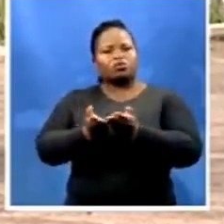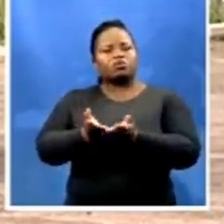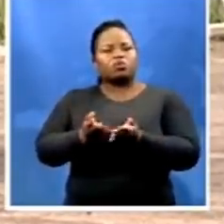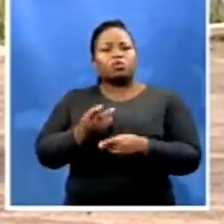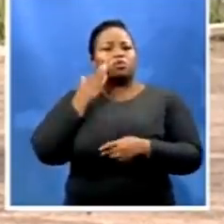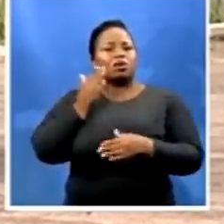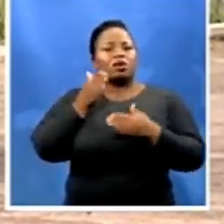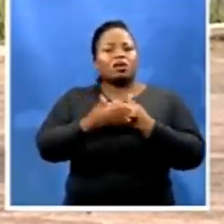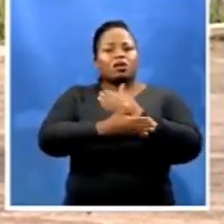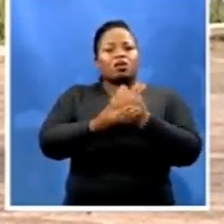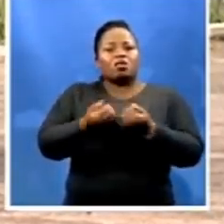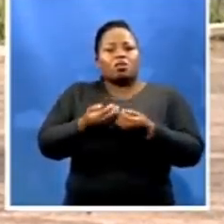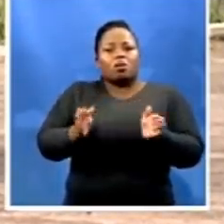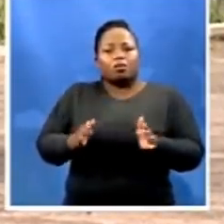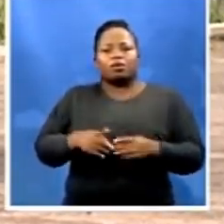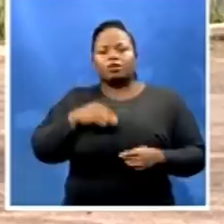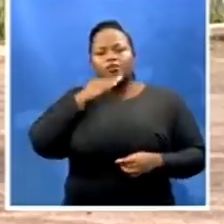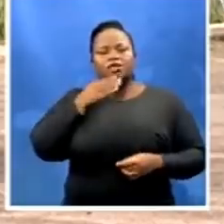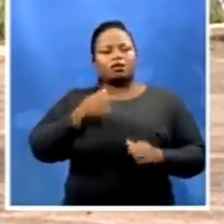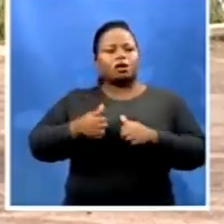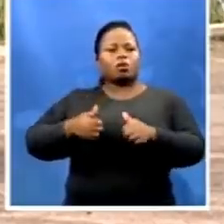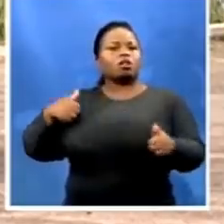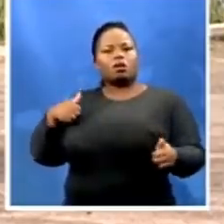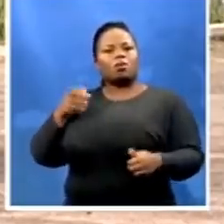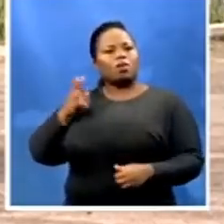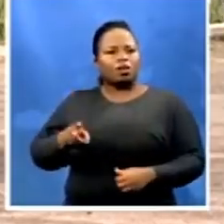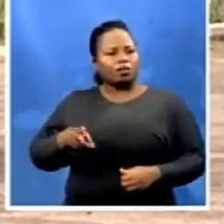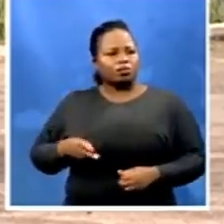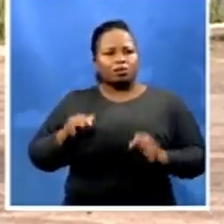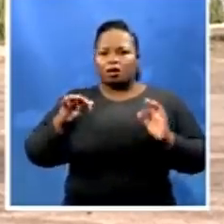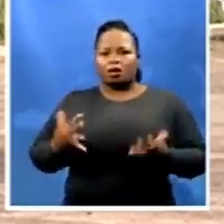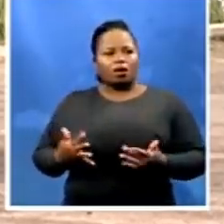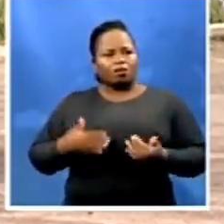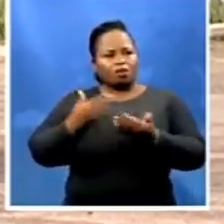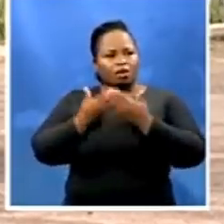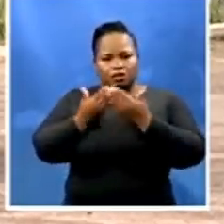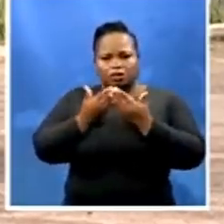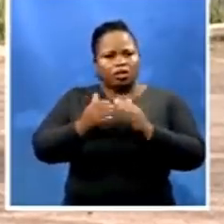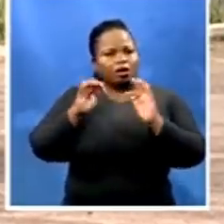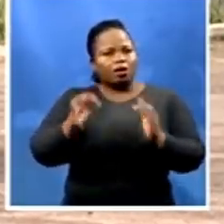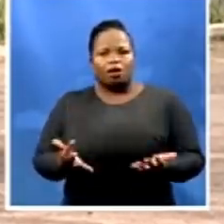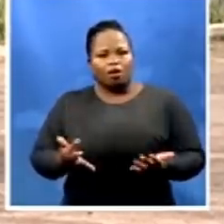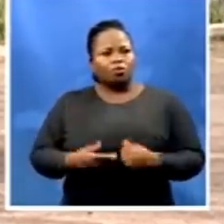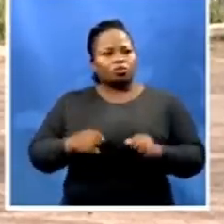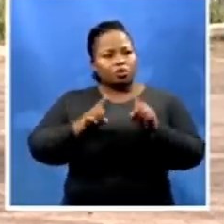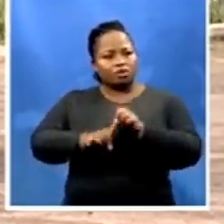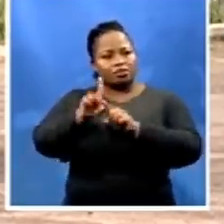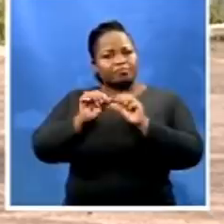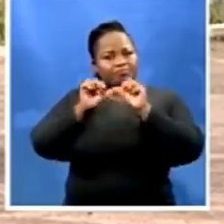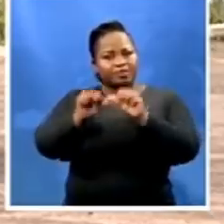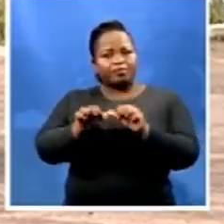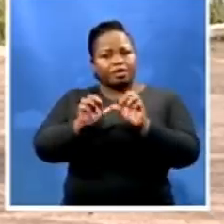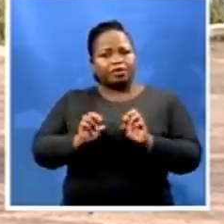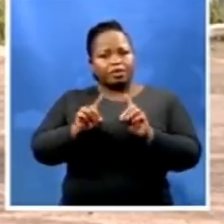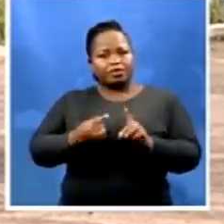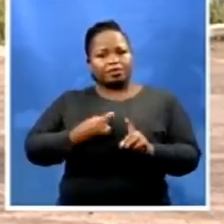steps back. How are they going to be able to study? How are they going to be able to further educate themselves if the equipment they